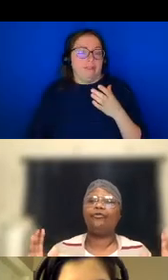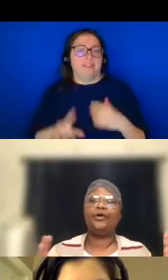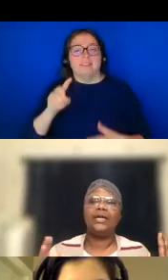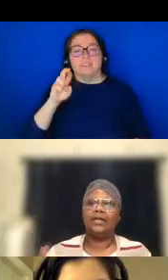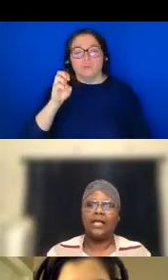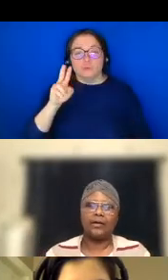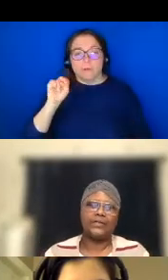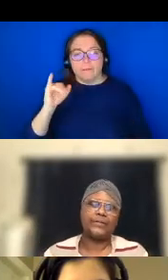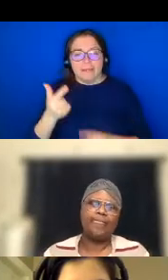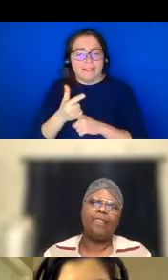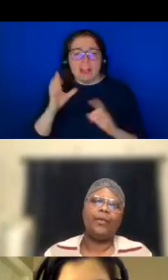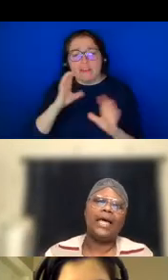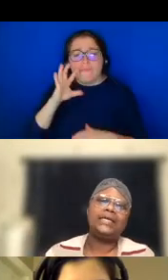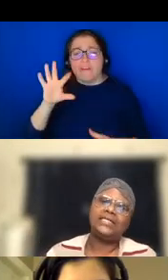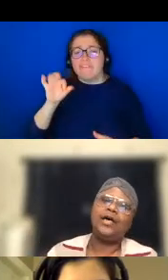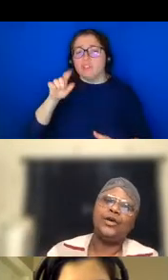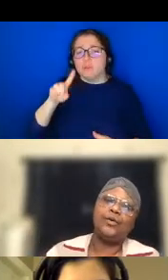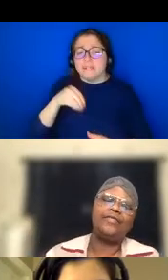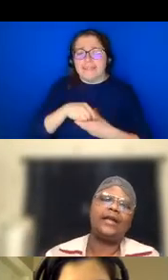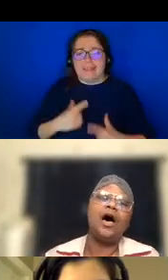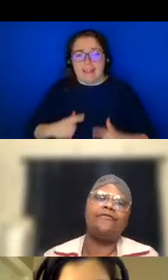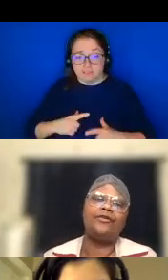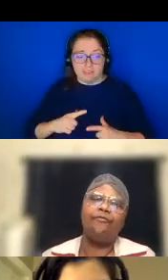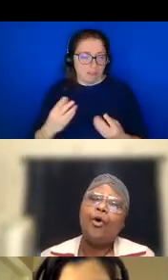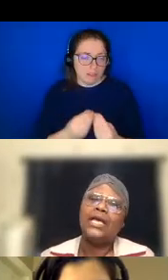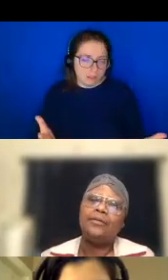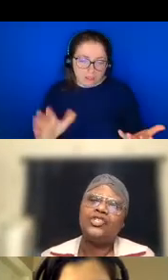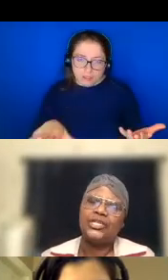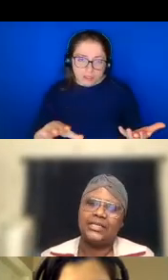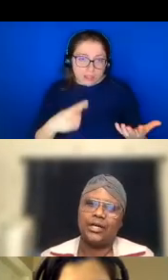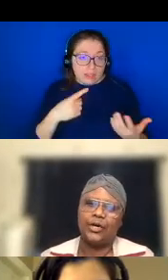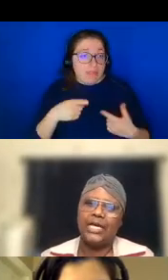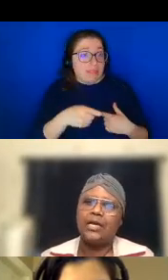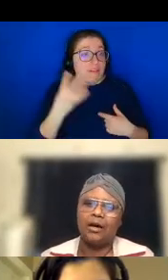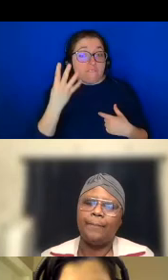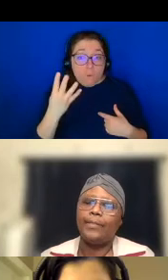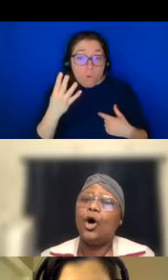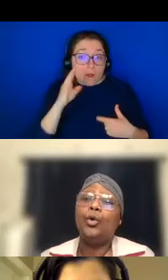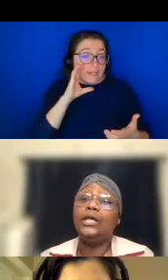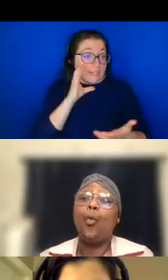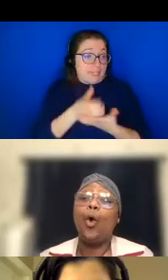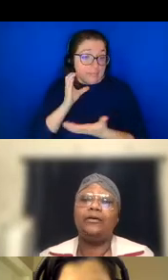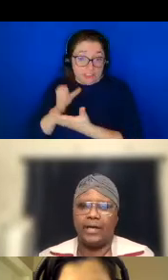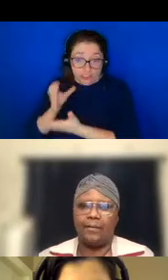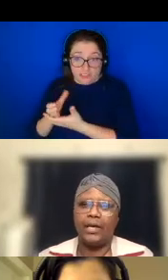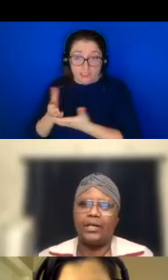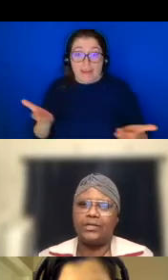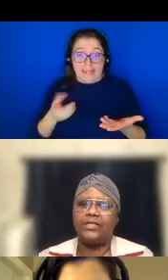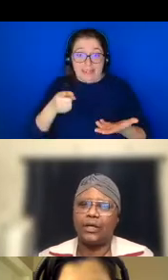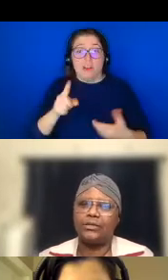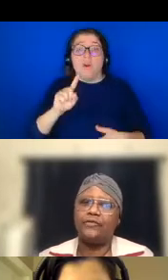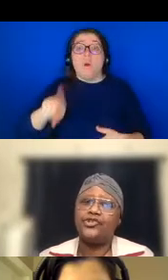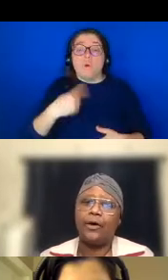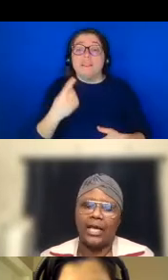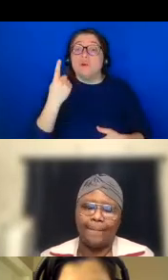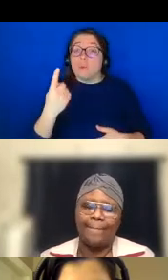for fluid in the lungs. Well, I can tell you that of the 4 images that are here, only one of them is the result